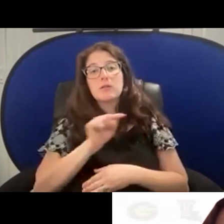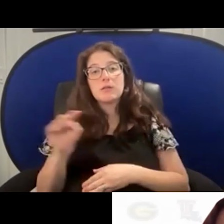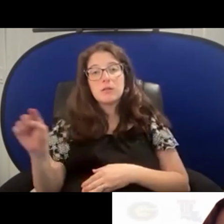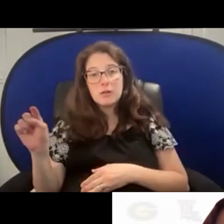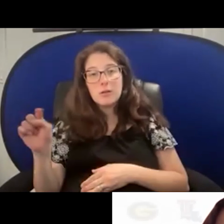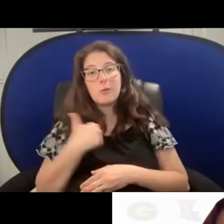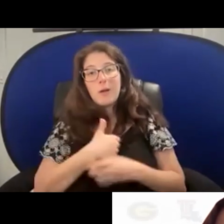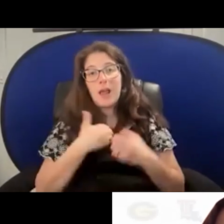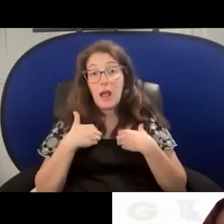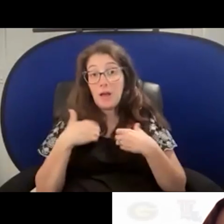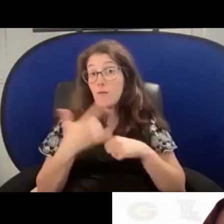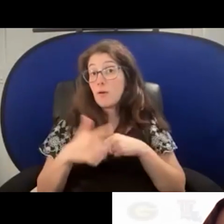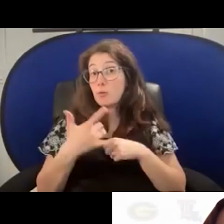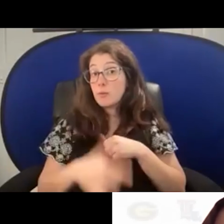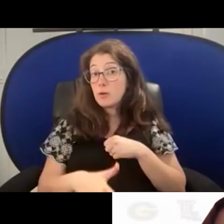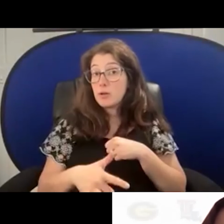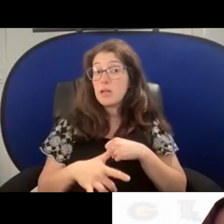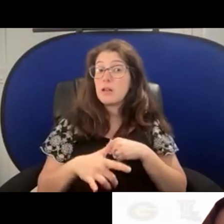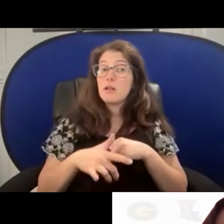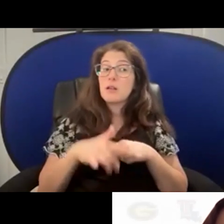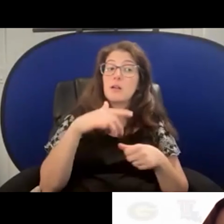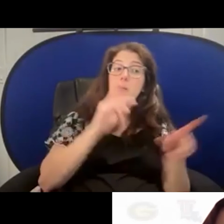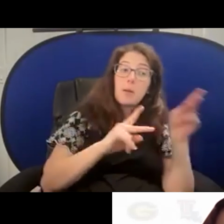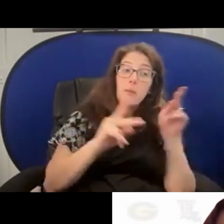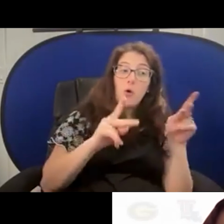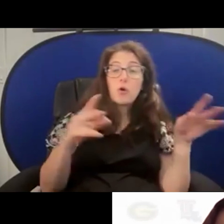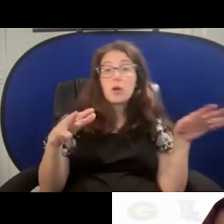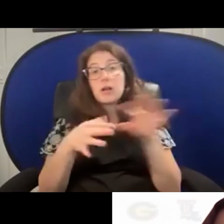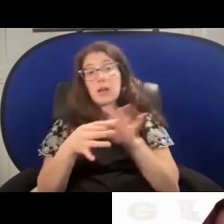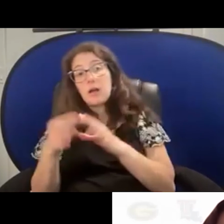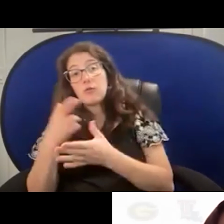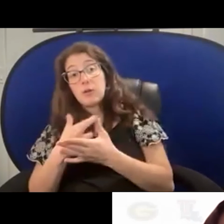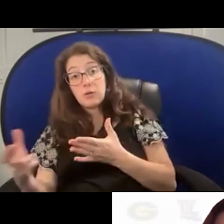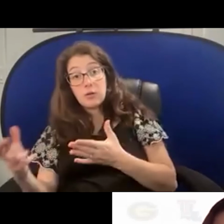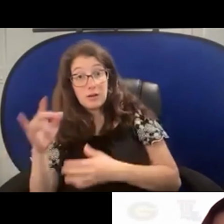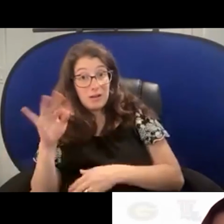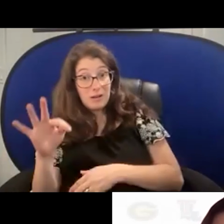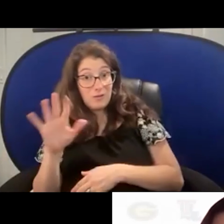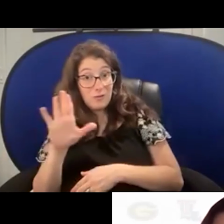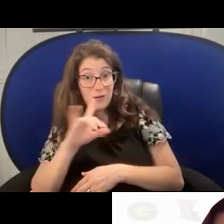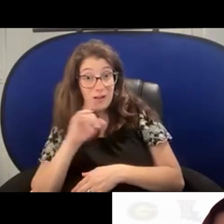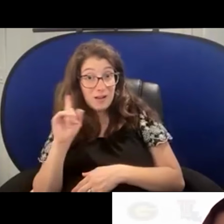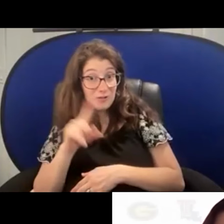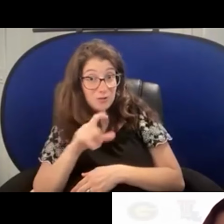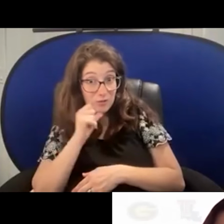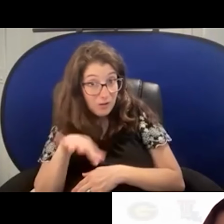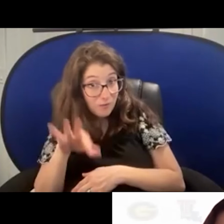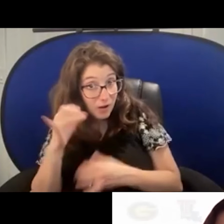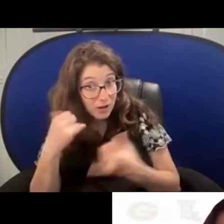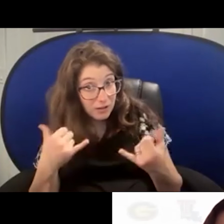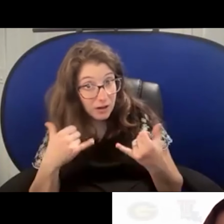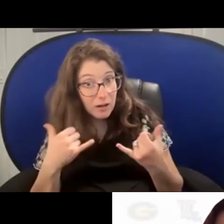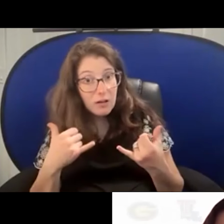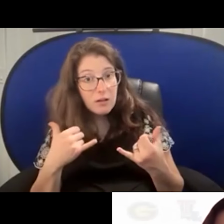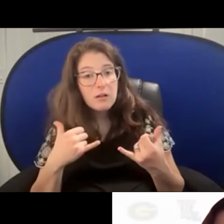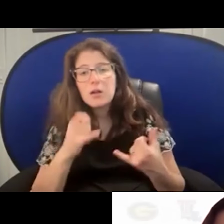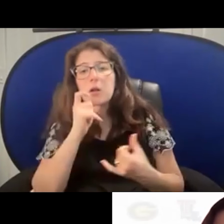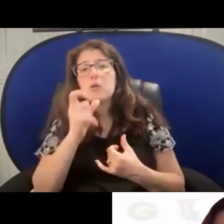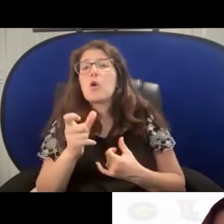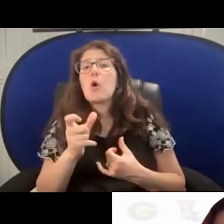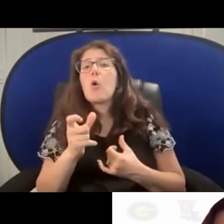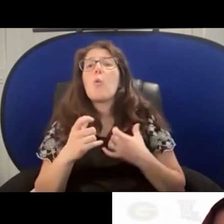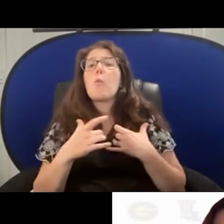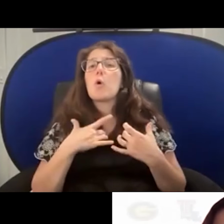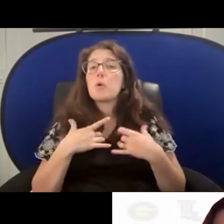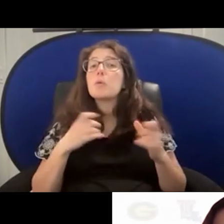availability to help connect people with resources. So if you did not find your answers today, do not hesitate to